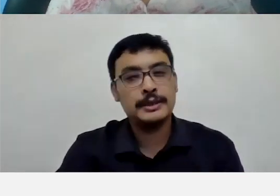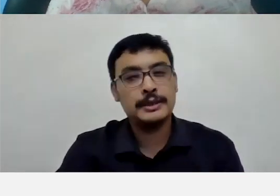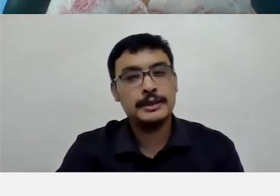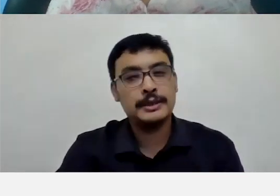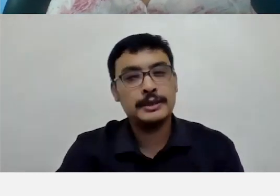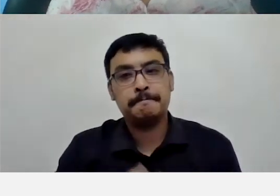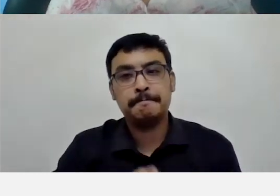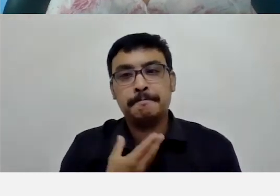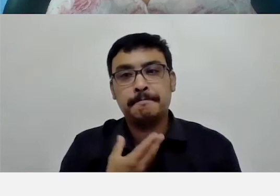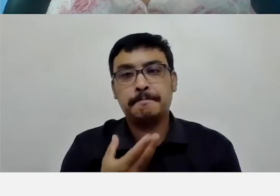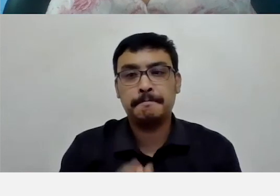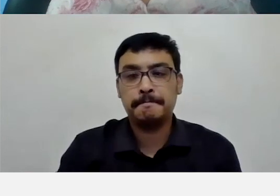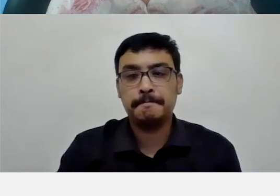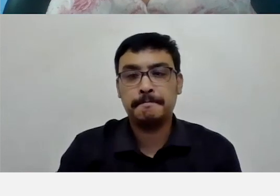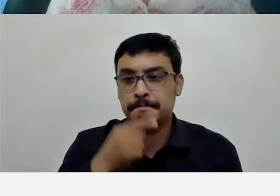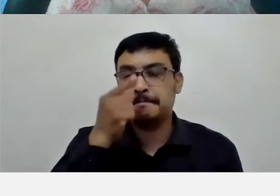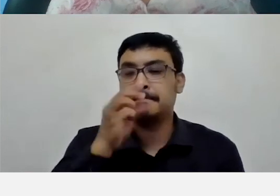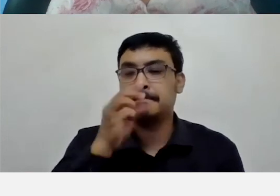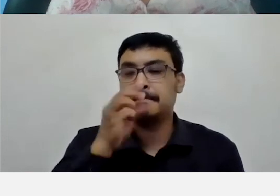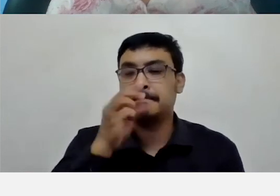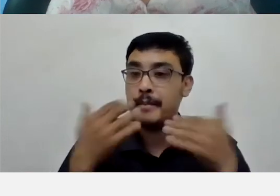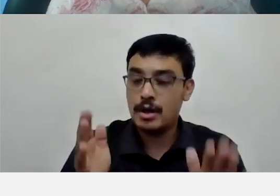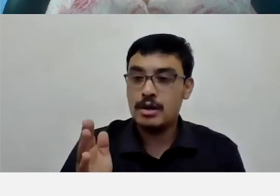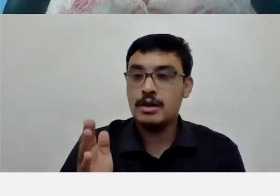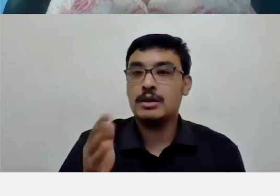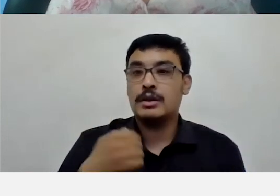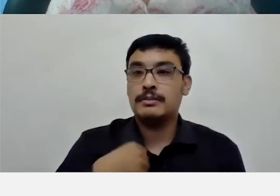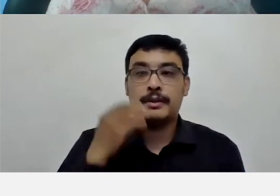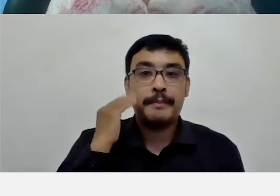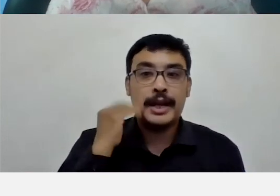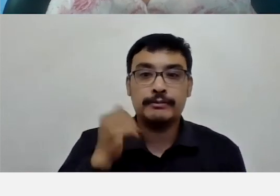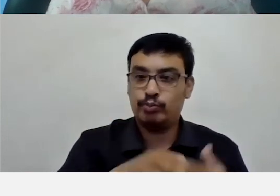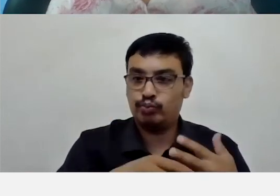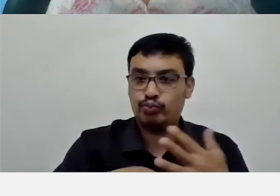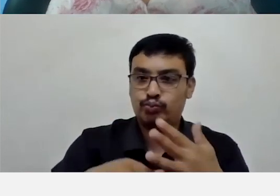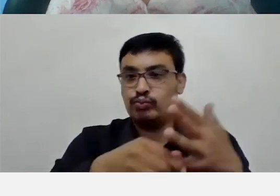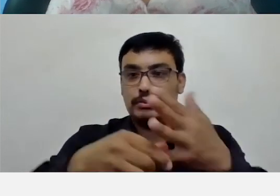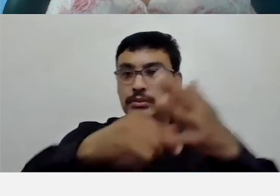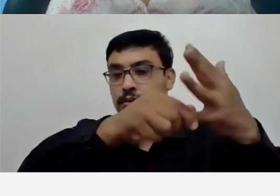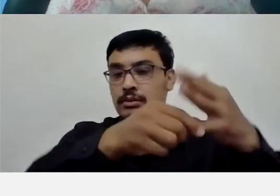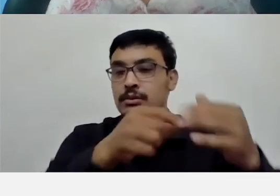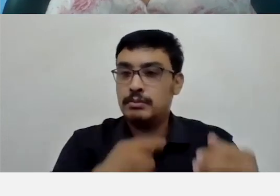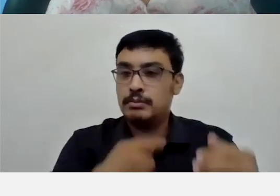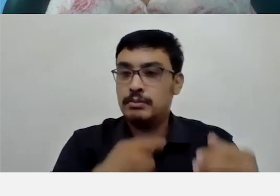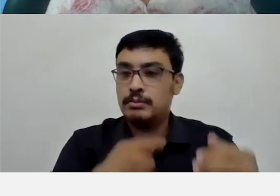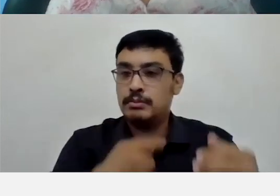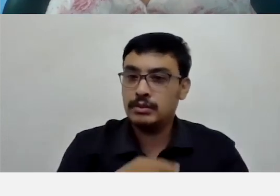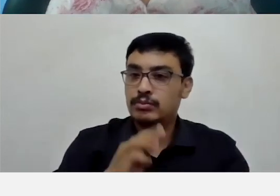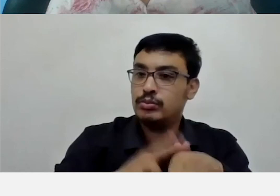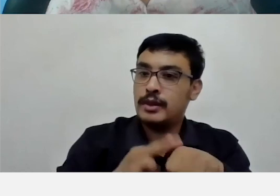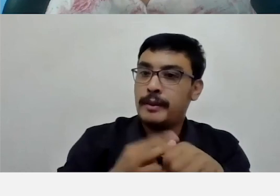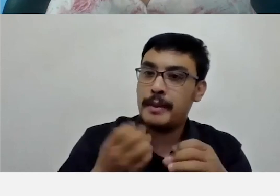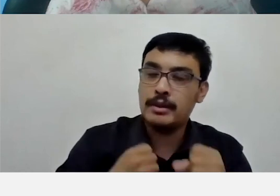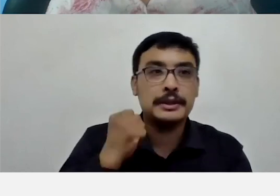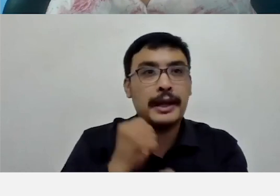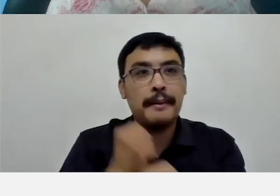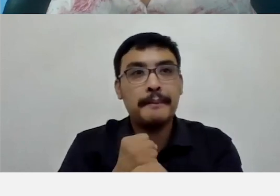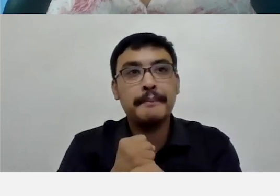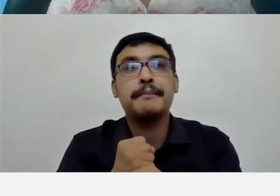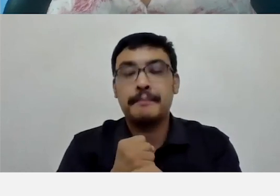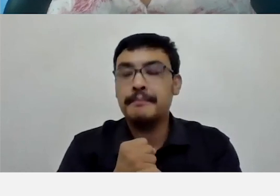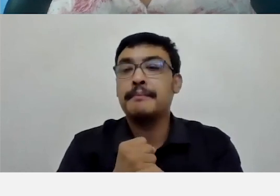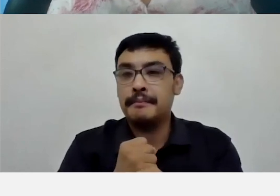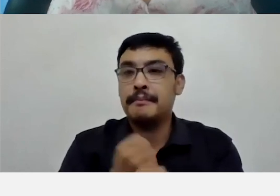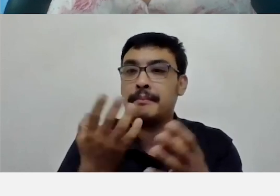the opportunity as being a female guide. I'm very much glad I got an opportunity to work on this. And we